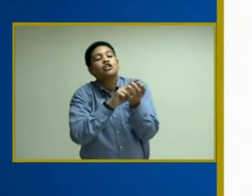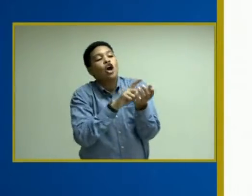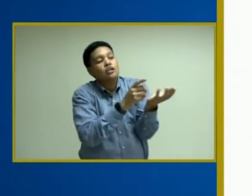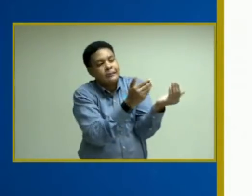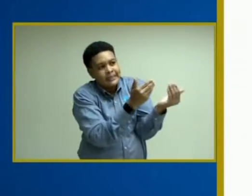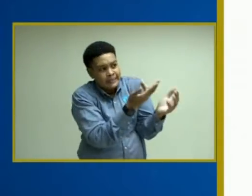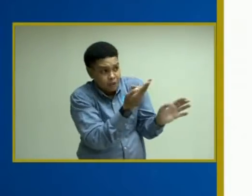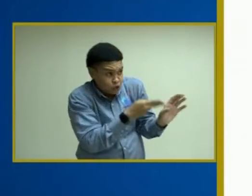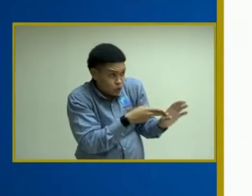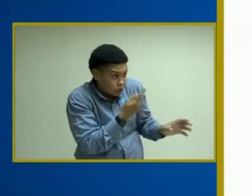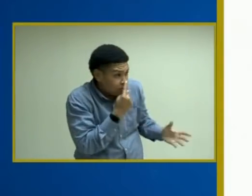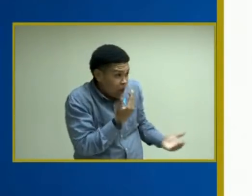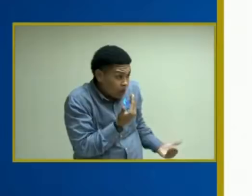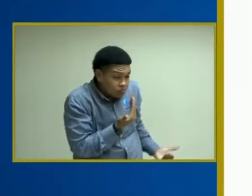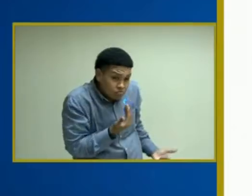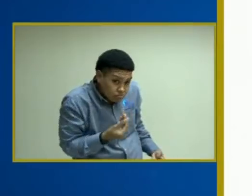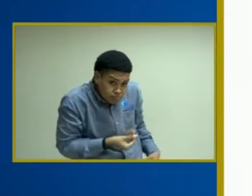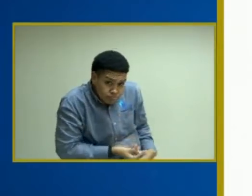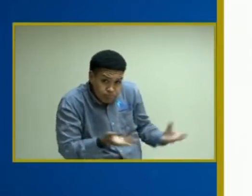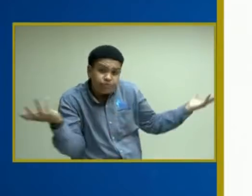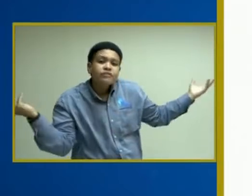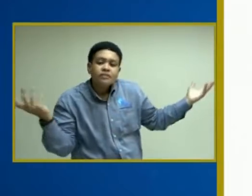on board to give vaccines.